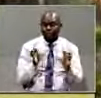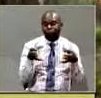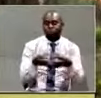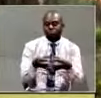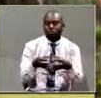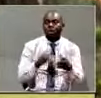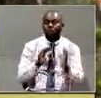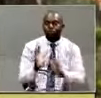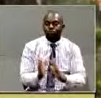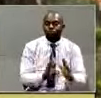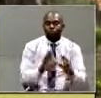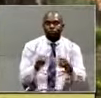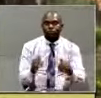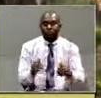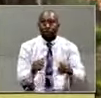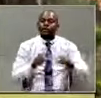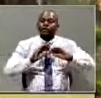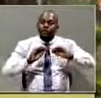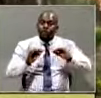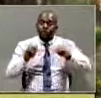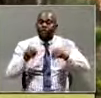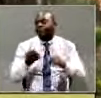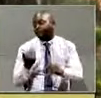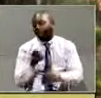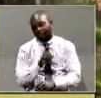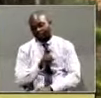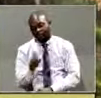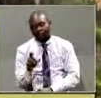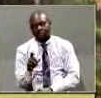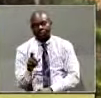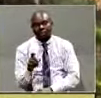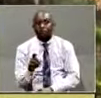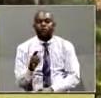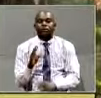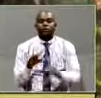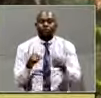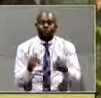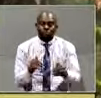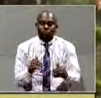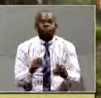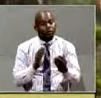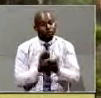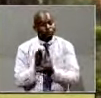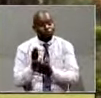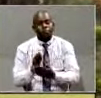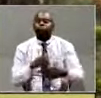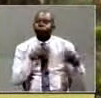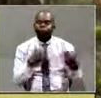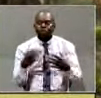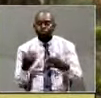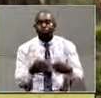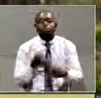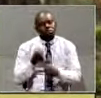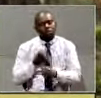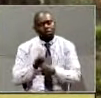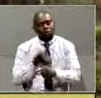much prepared. I mean, we've been training these past few weeks day in, day out. We've been really playing hard, and I think that as a